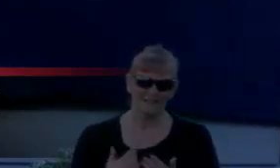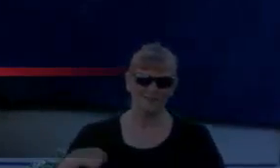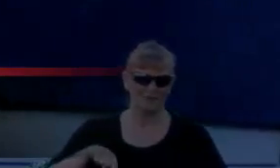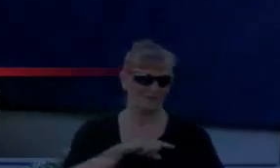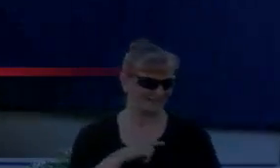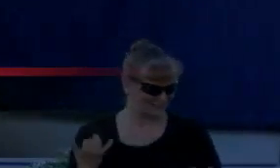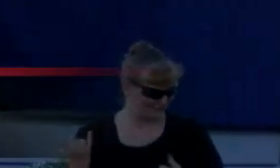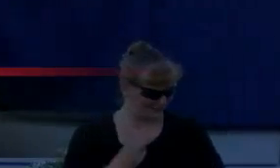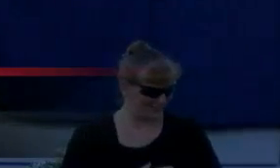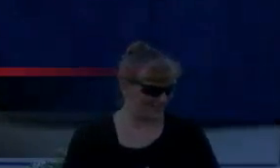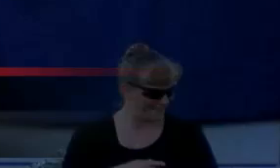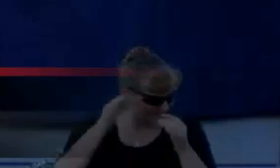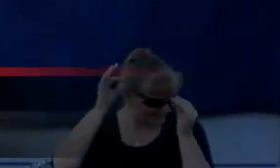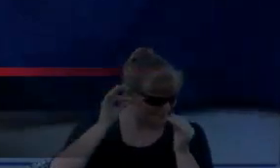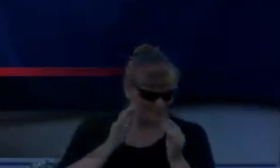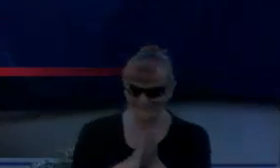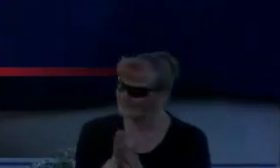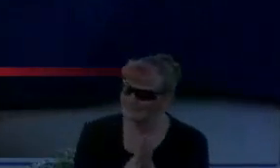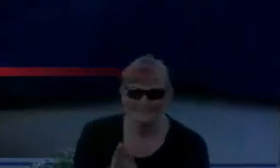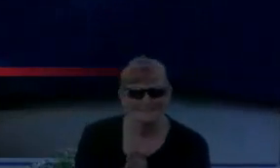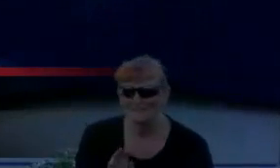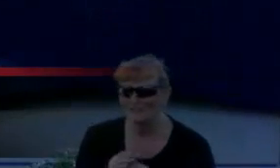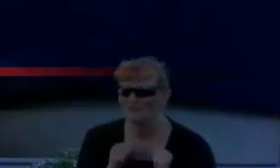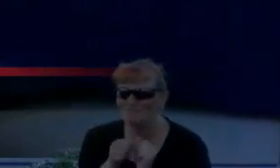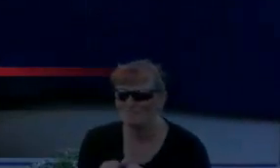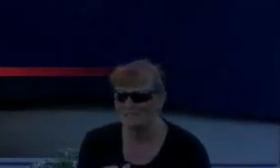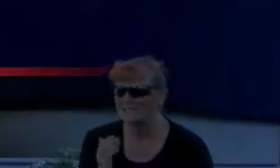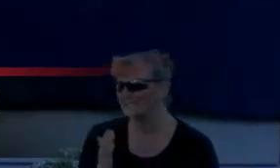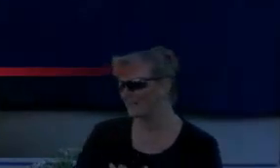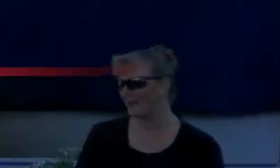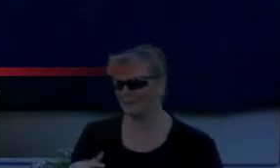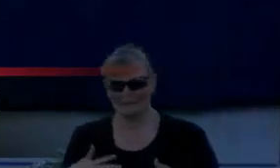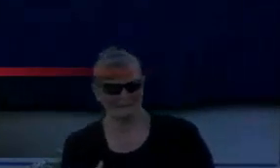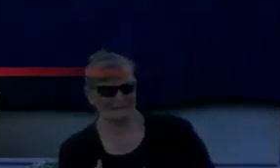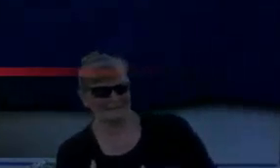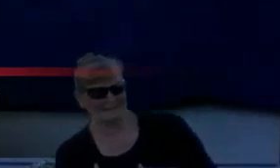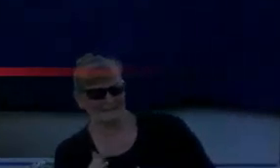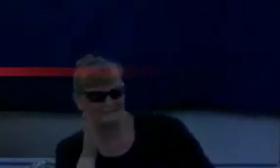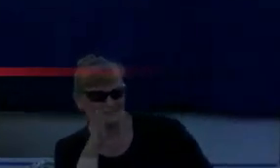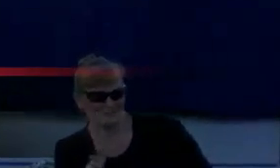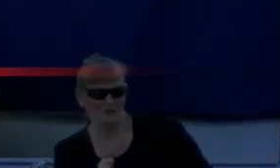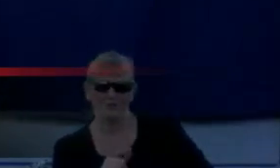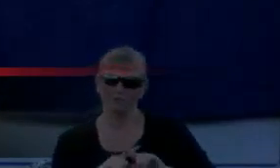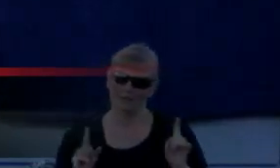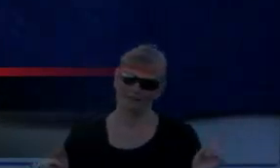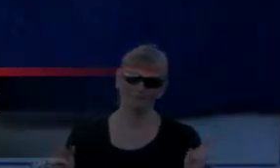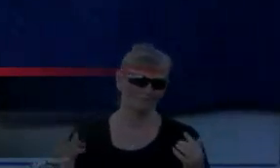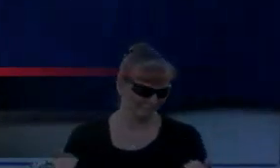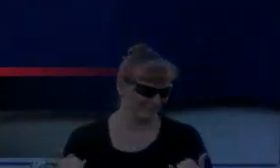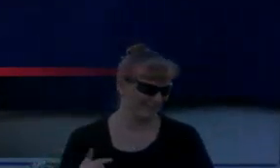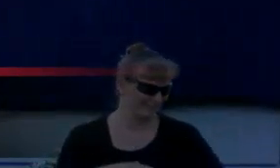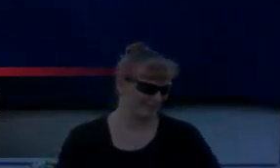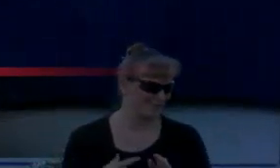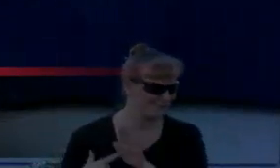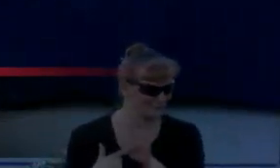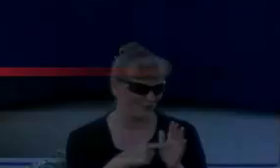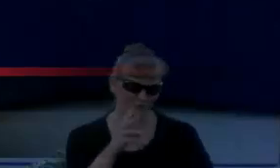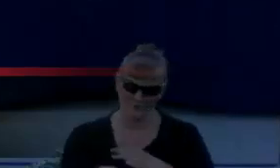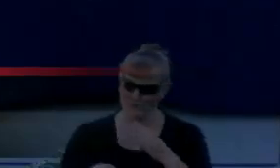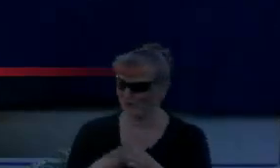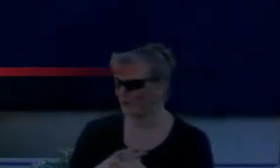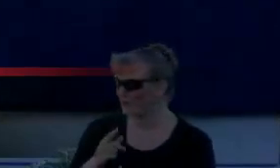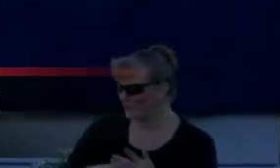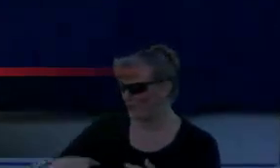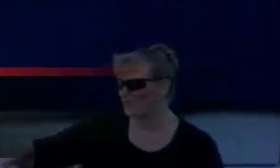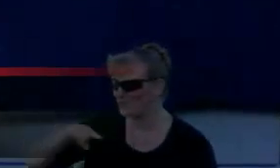gowns today are excited to move on, and others are scared of what the future holds. But it is time for us to show the world what Chiawana graduates can